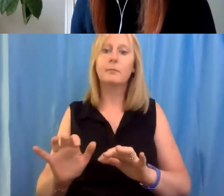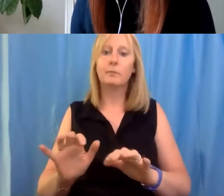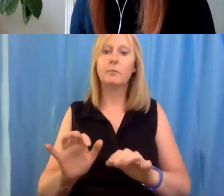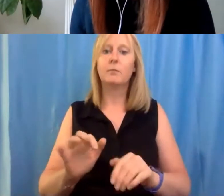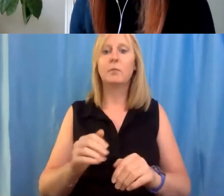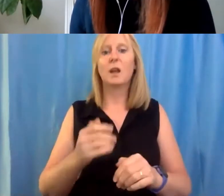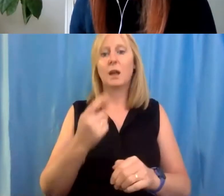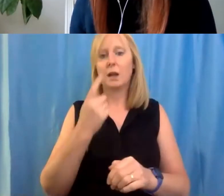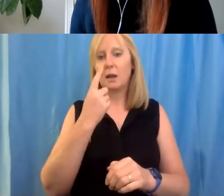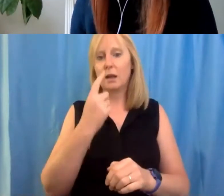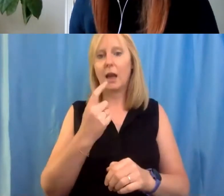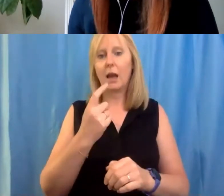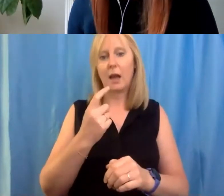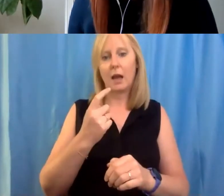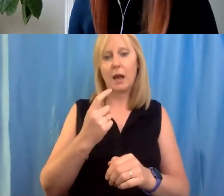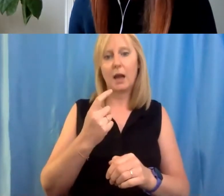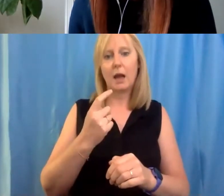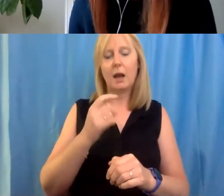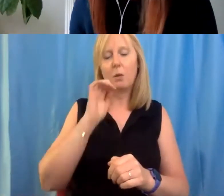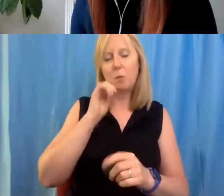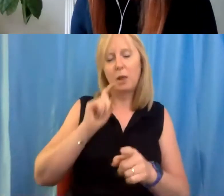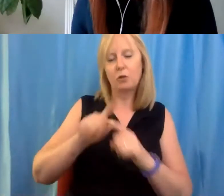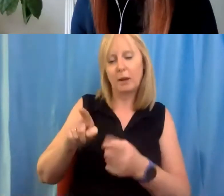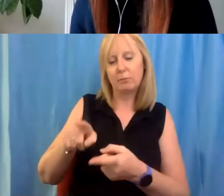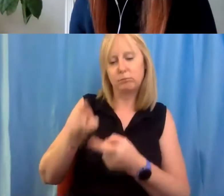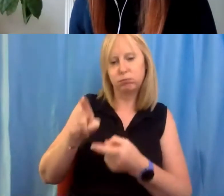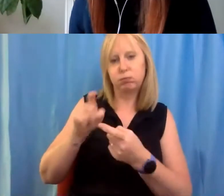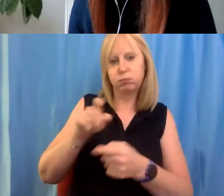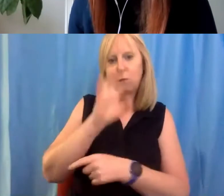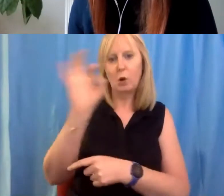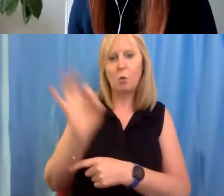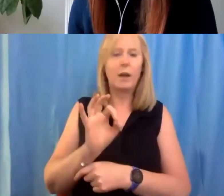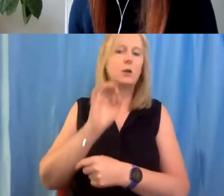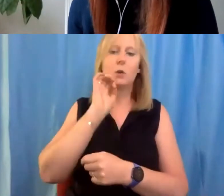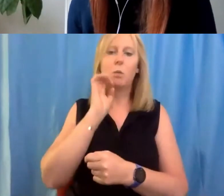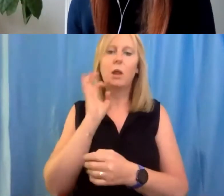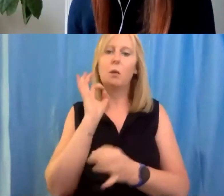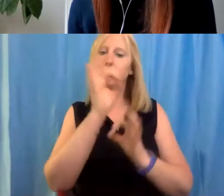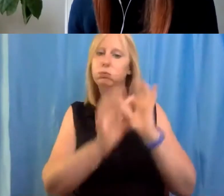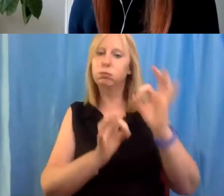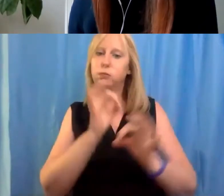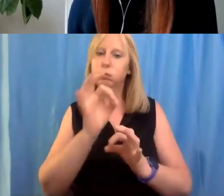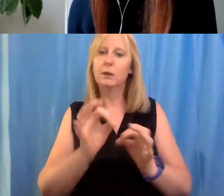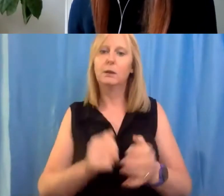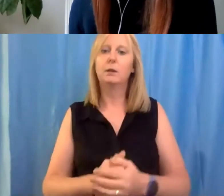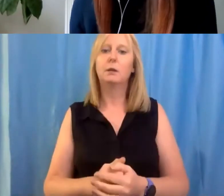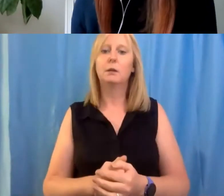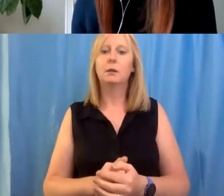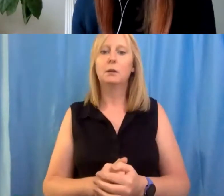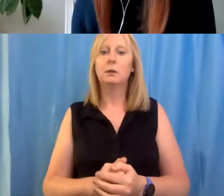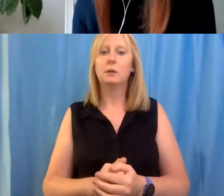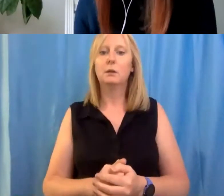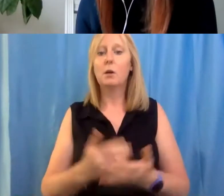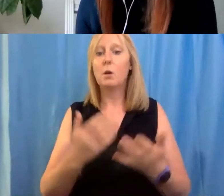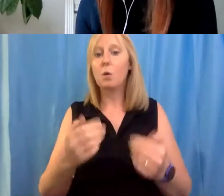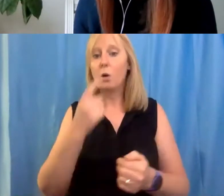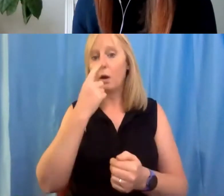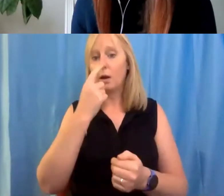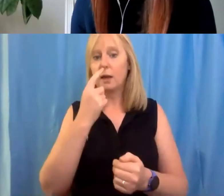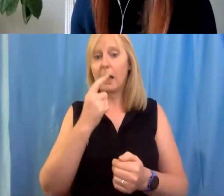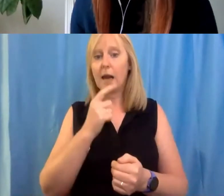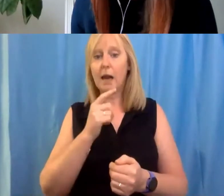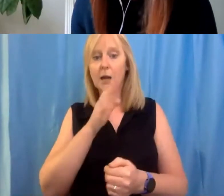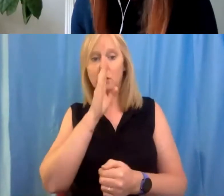time allows, we'll try and get to as many questions as we can. If you'd prefer, you can ask the panelist a question